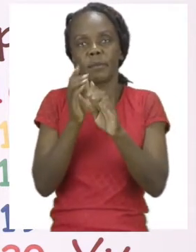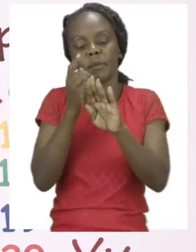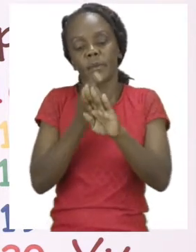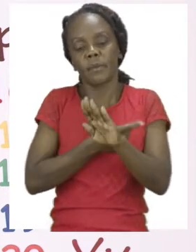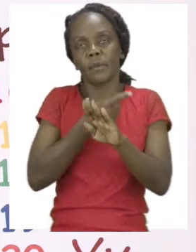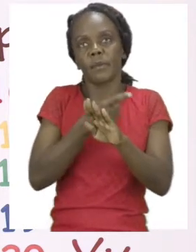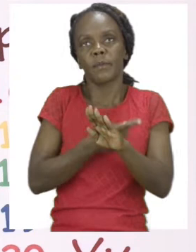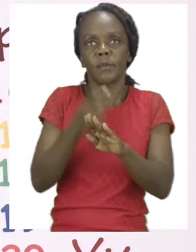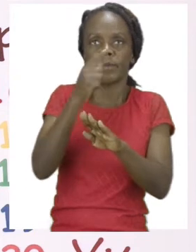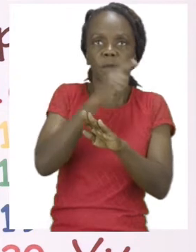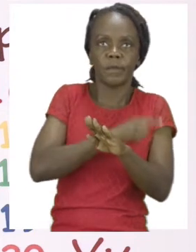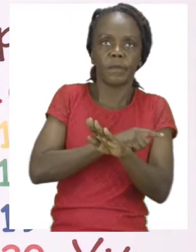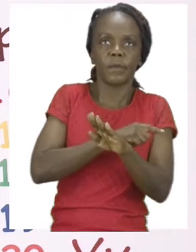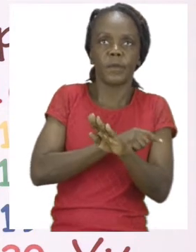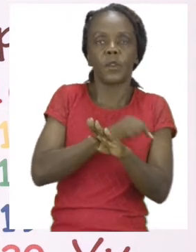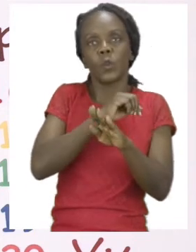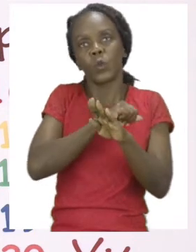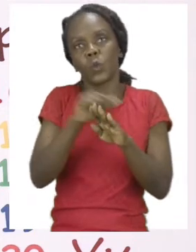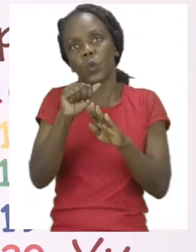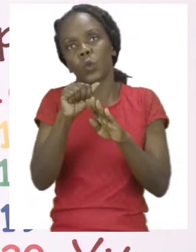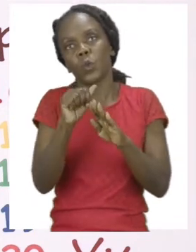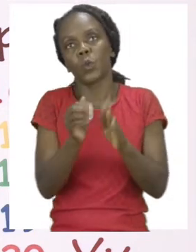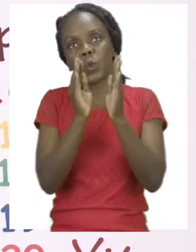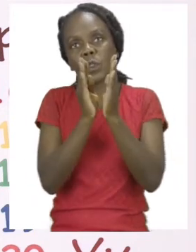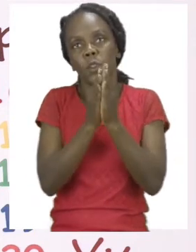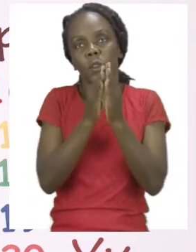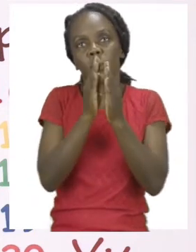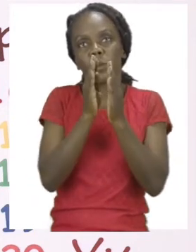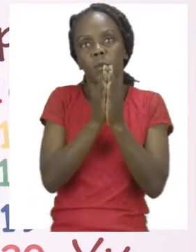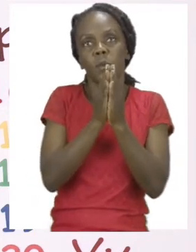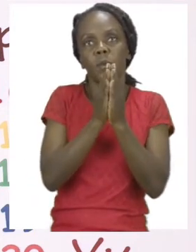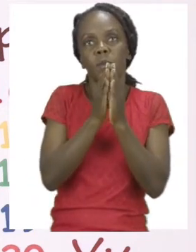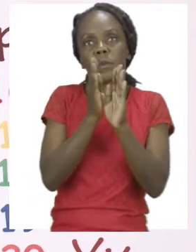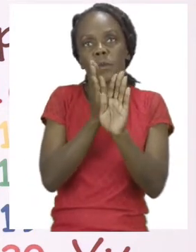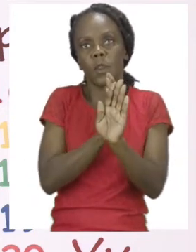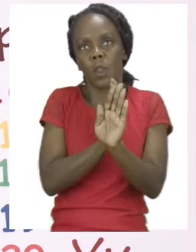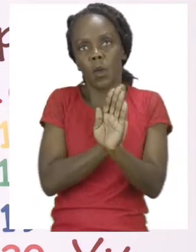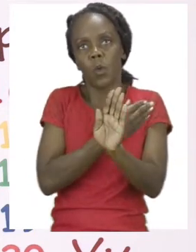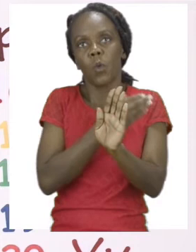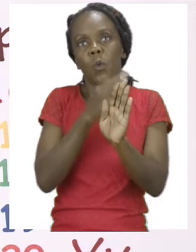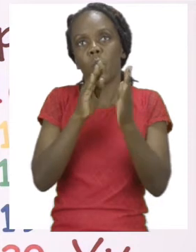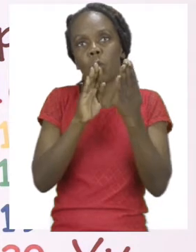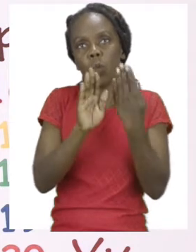Sanitize every day so the germs can stay